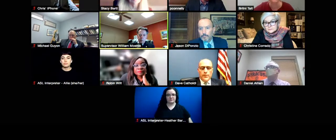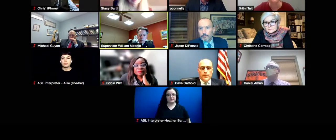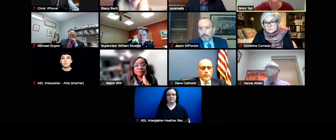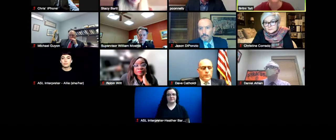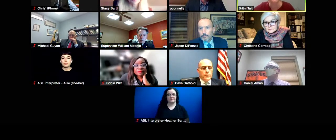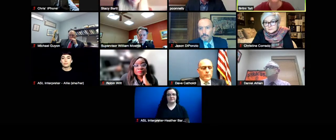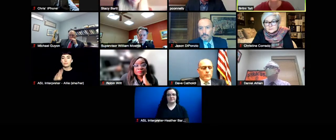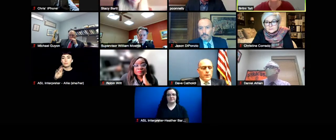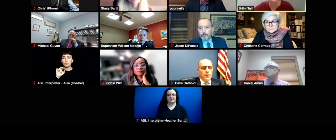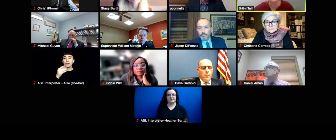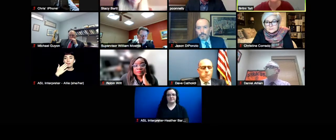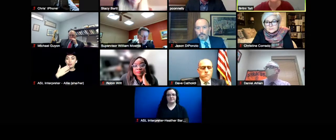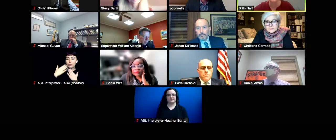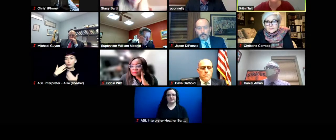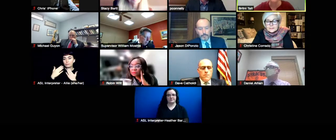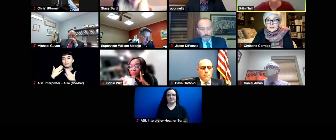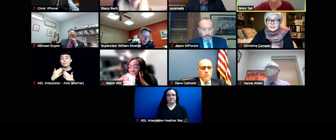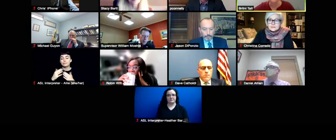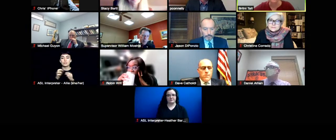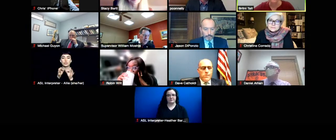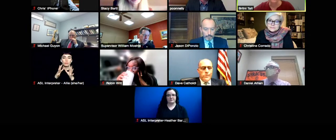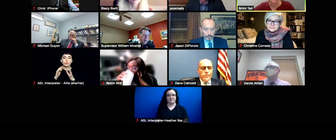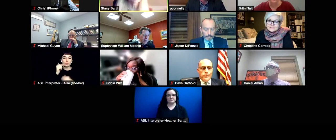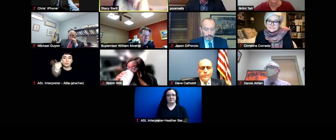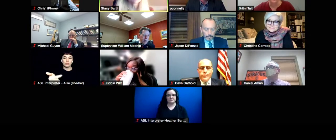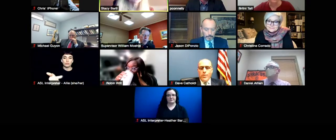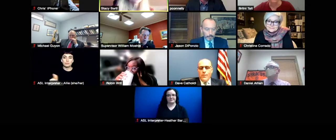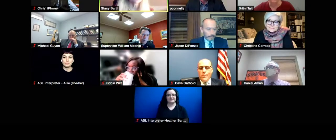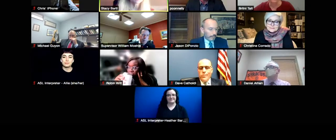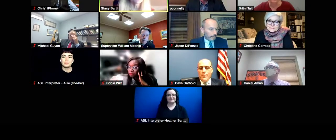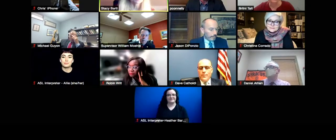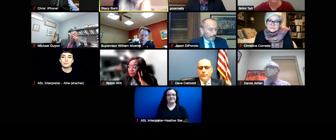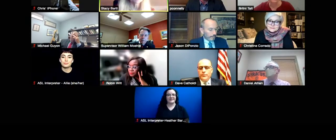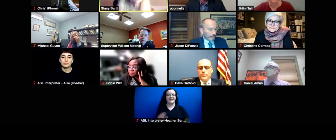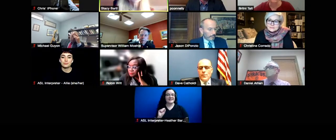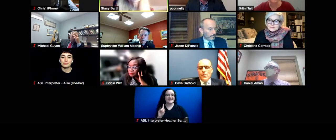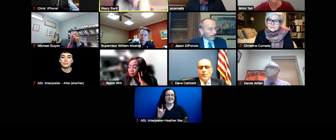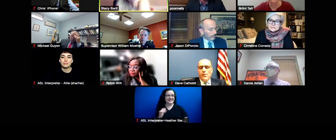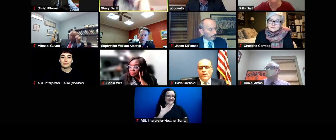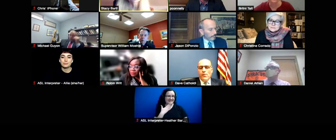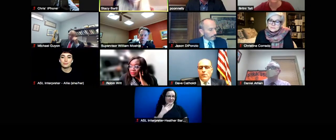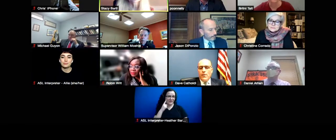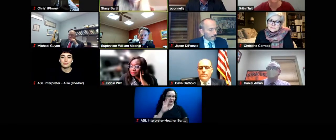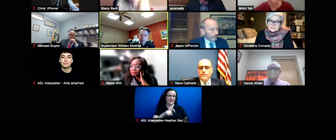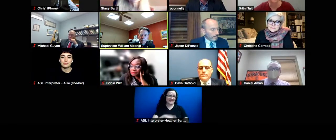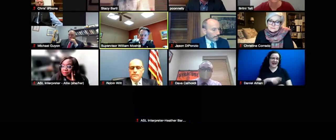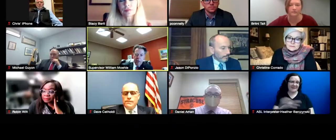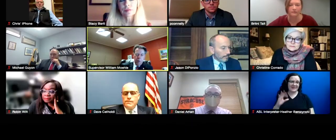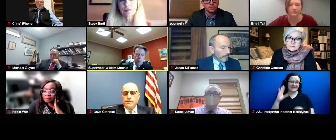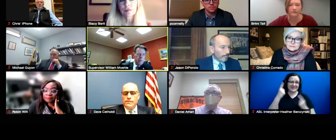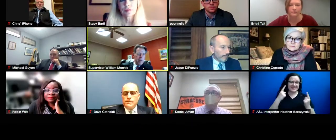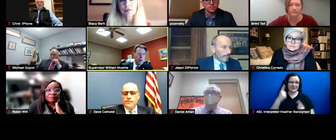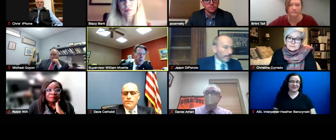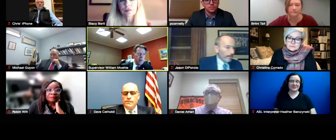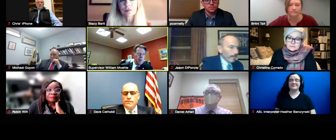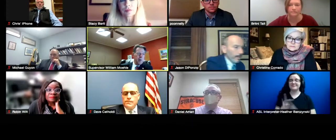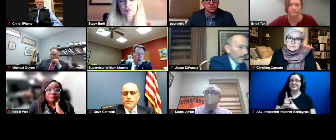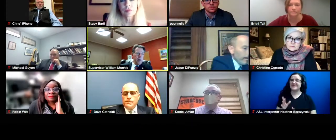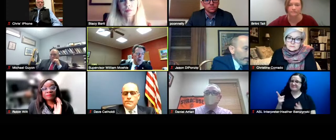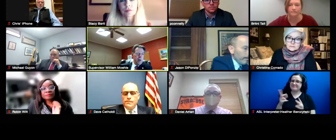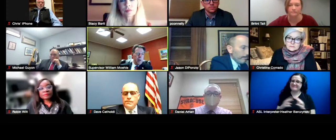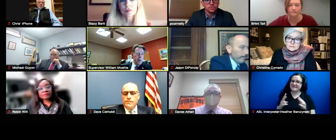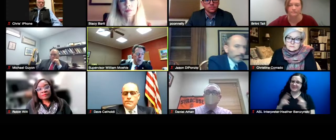Thank you. Thank you. Thank you. Thank you So for your then- time and your Oh, consideration. You're very, very welcome. Thank you. If there